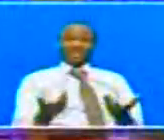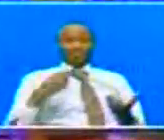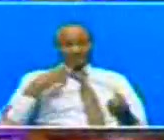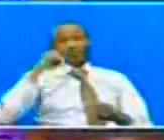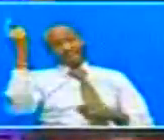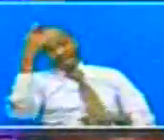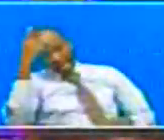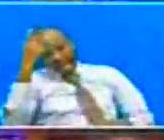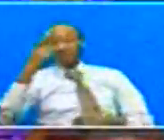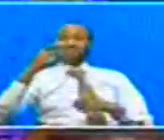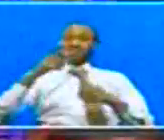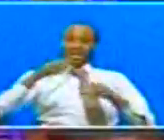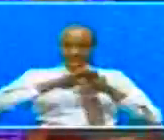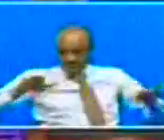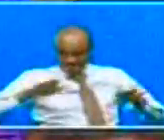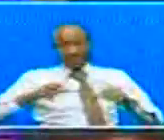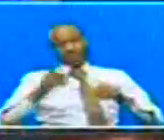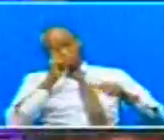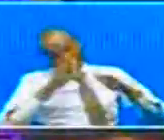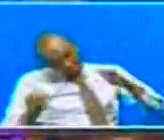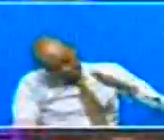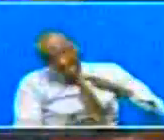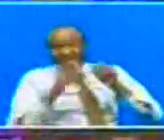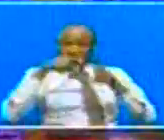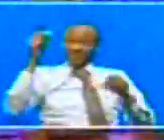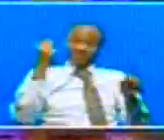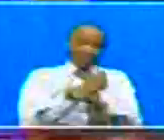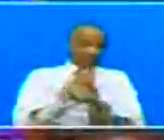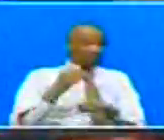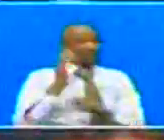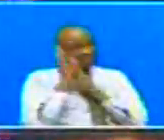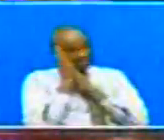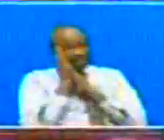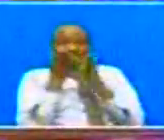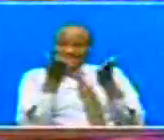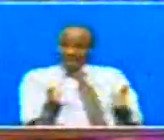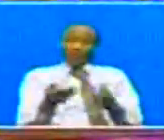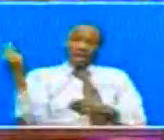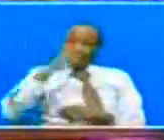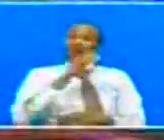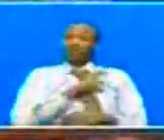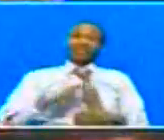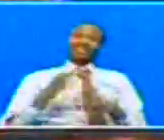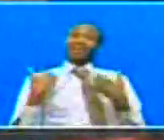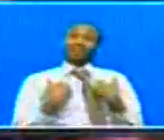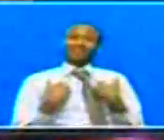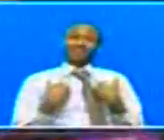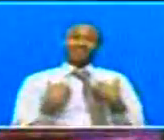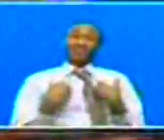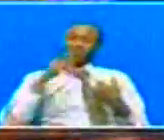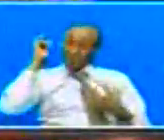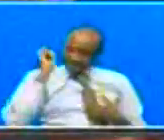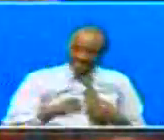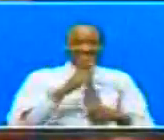and under the water. And I'm sorry, Reverend, if you can't sleep, it's because the coming of the Christ has come. You know, the time has come for us to